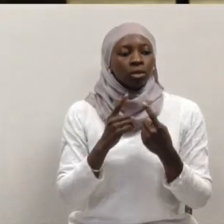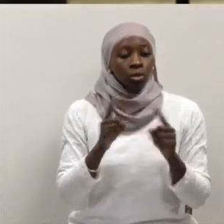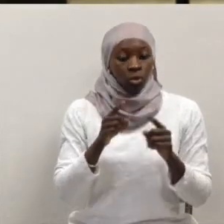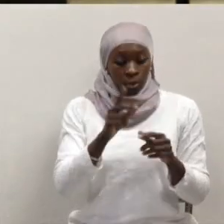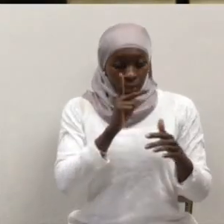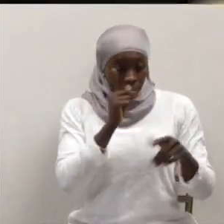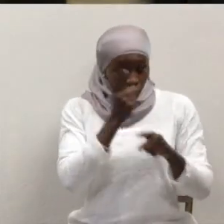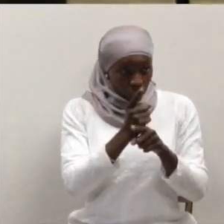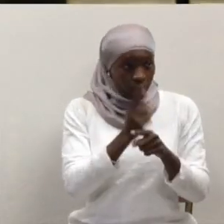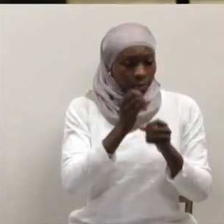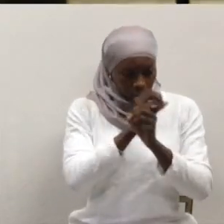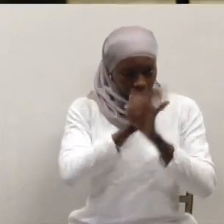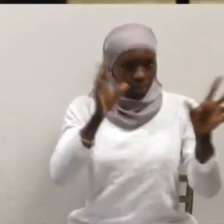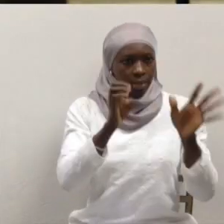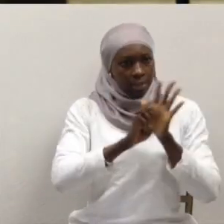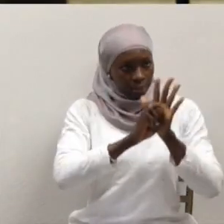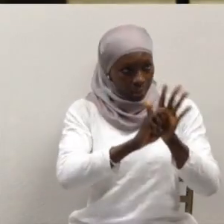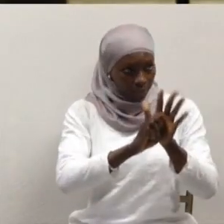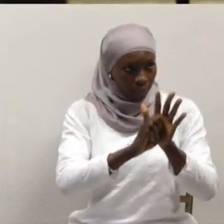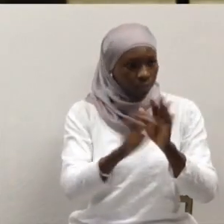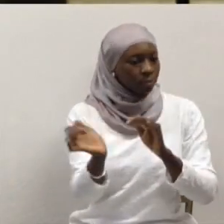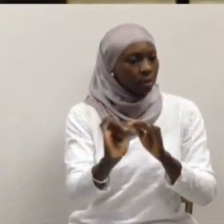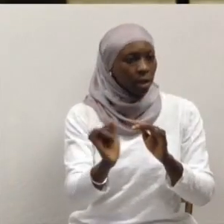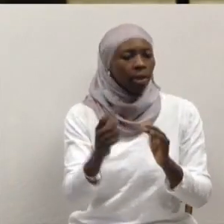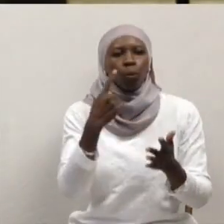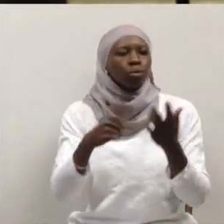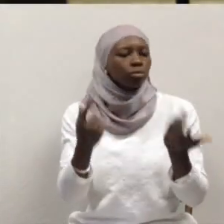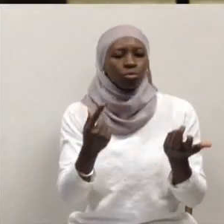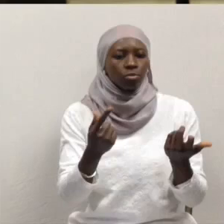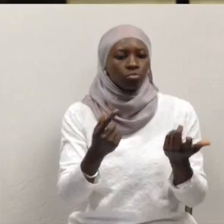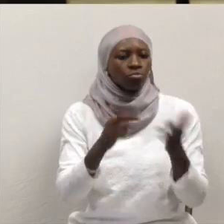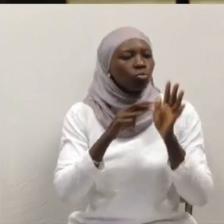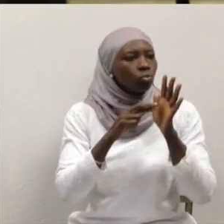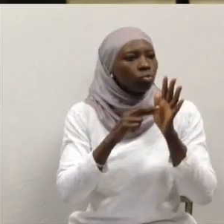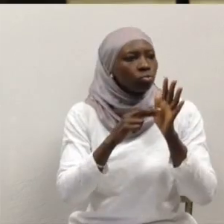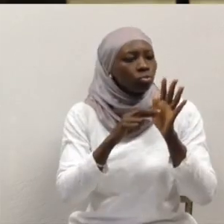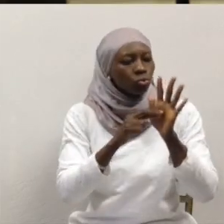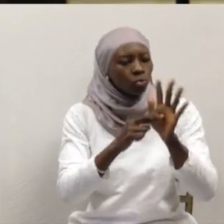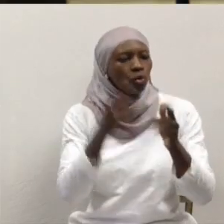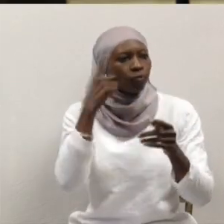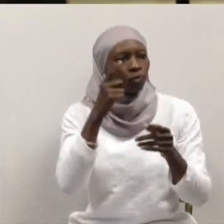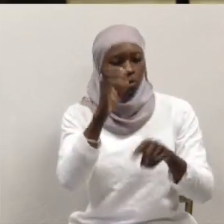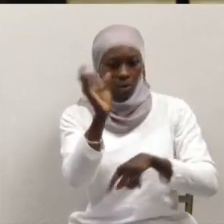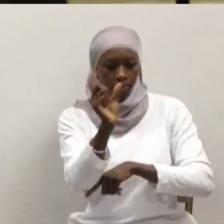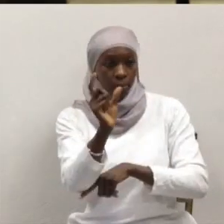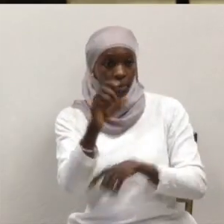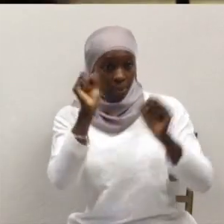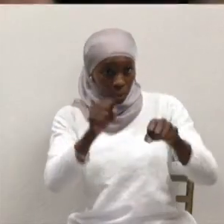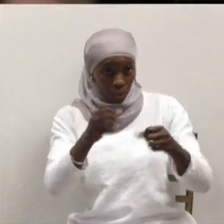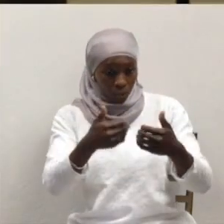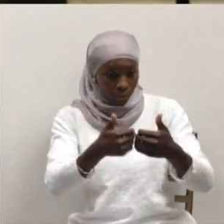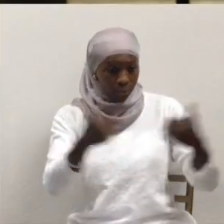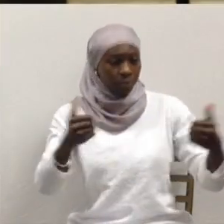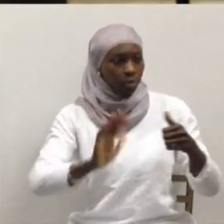example as to what is the role of the Muslim in this life. Can you separate your life into